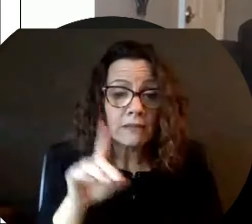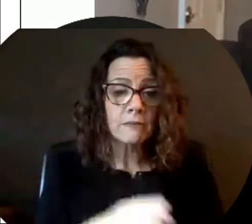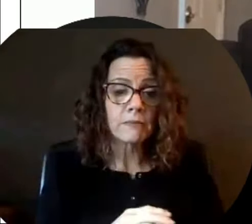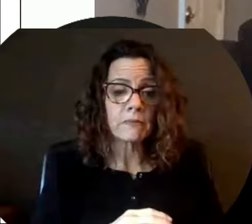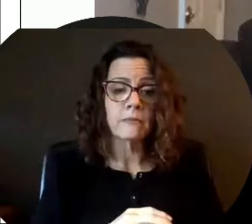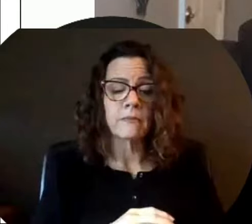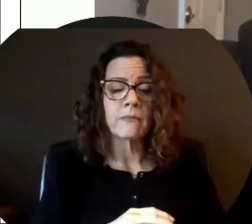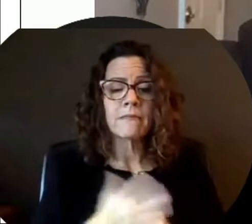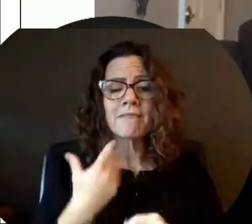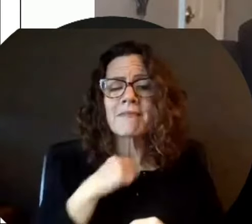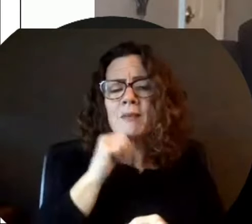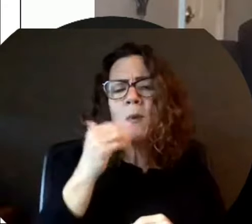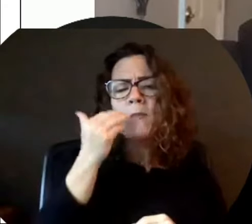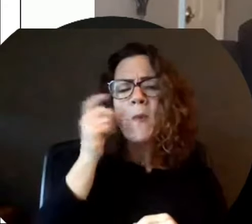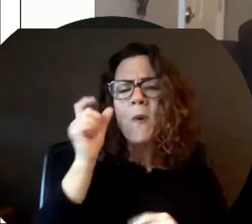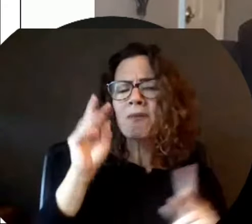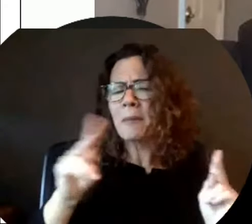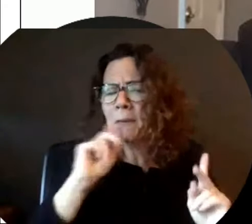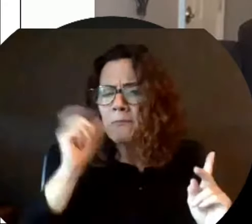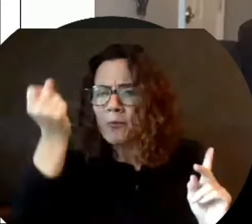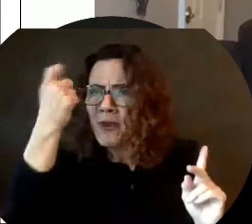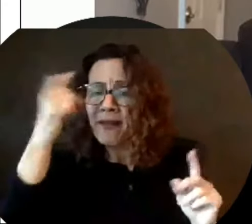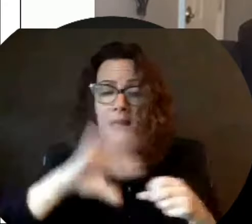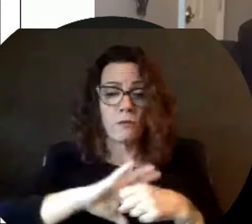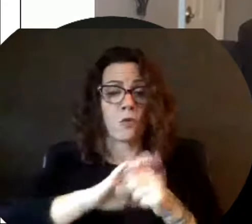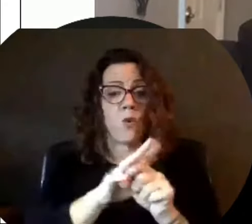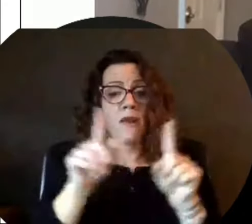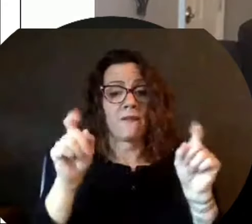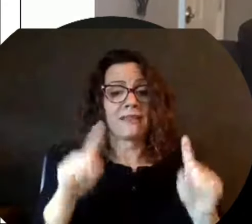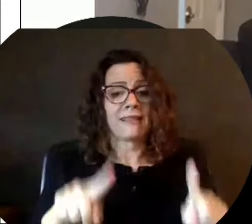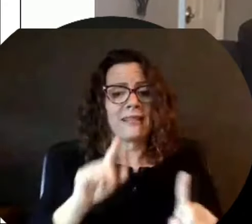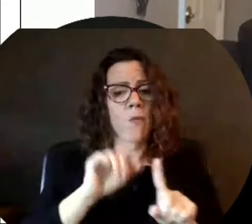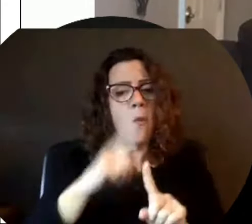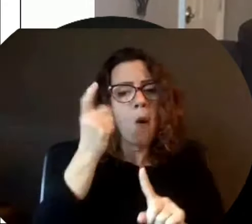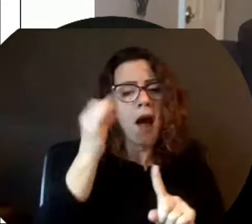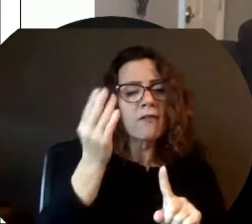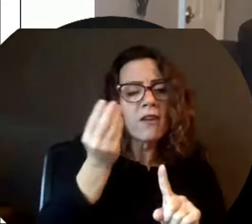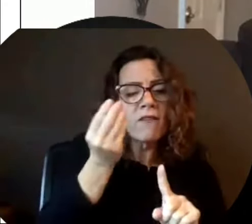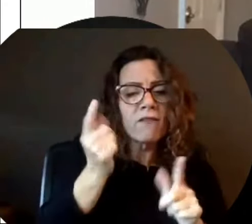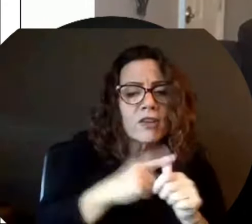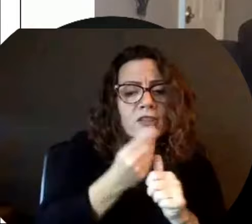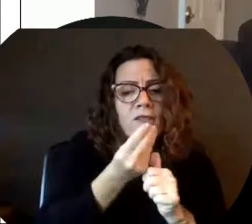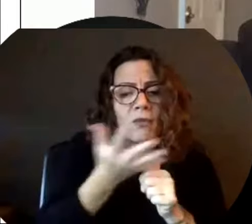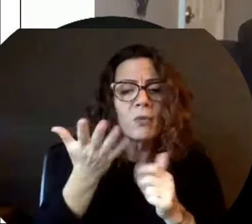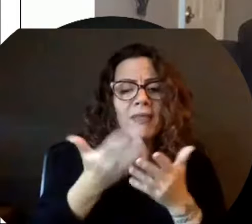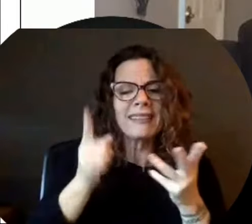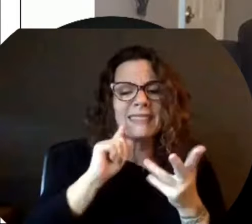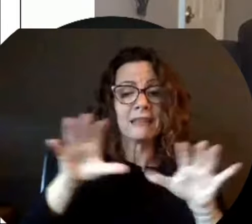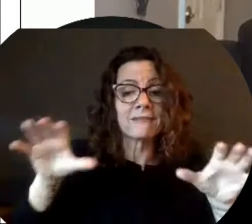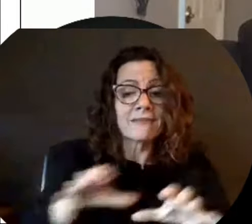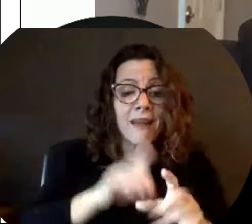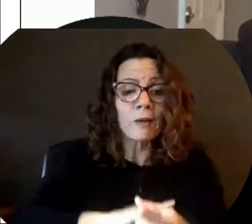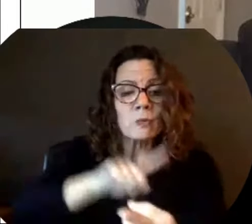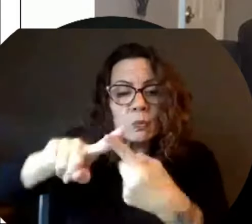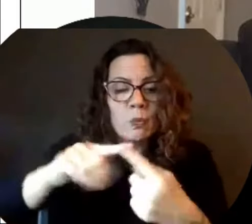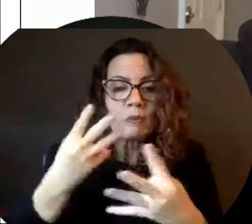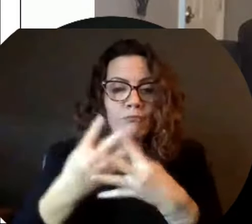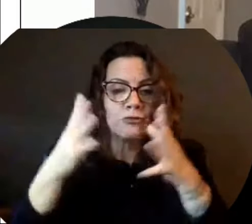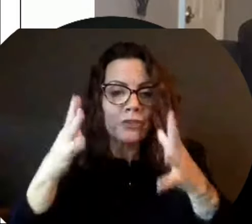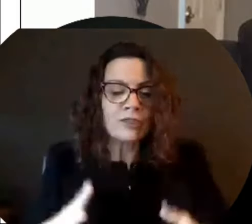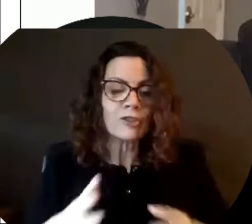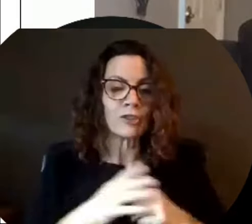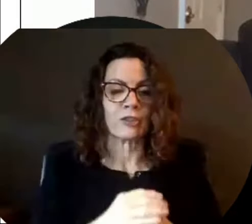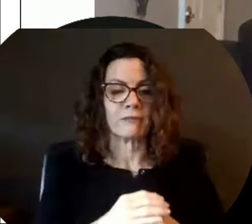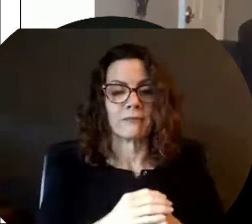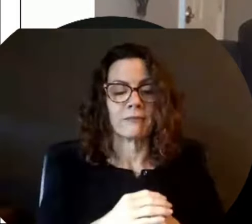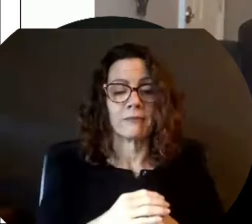or was proposed to be done to prisoners. And as a way to, like, test the COVID vaccine, right? But not because they wanted to make sure